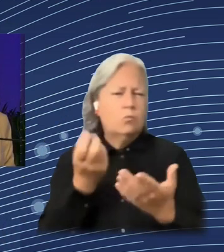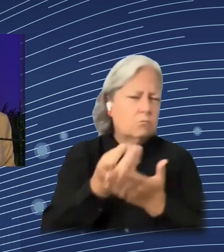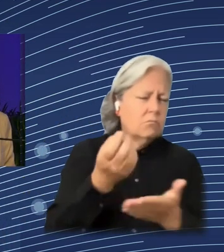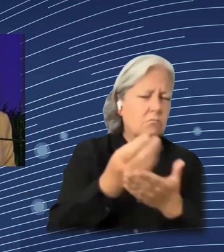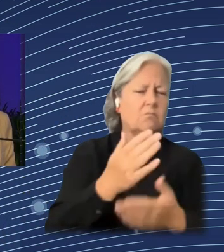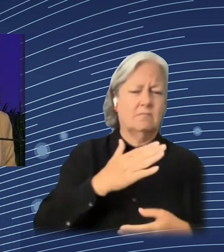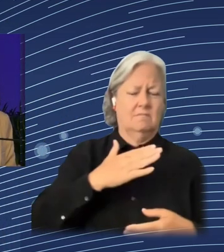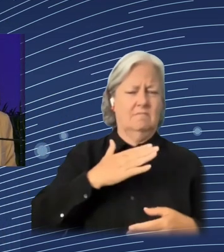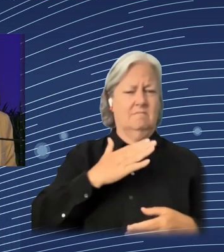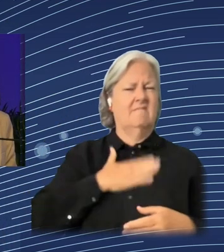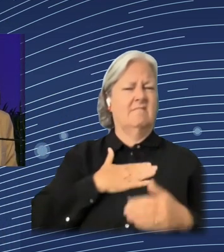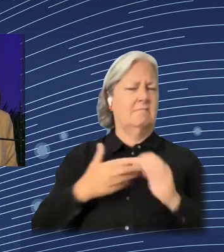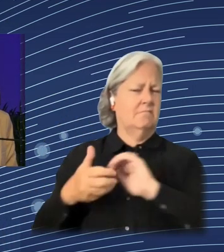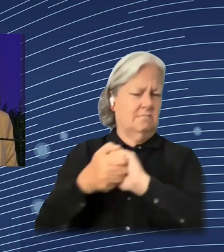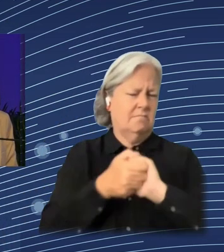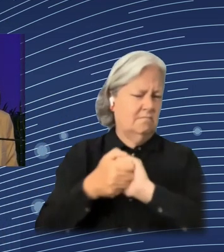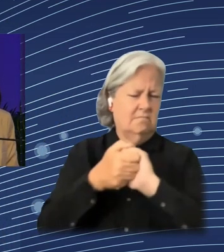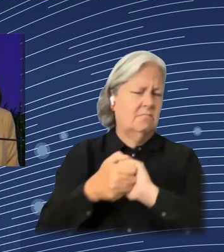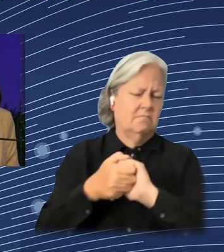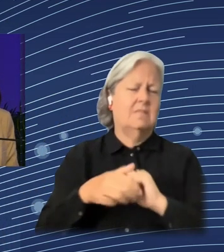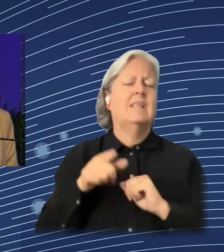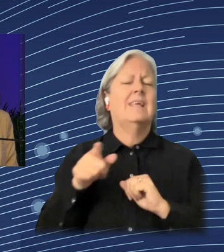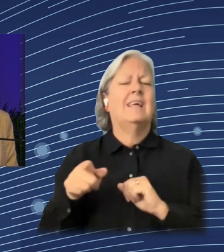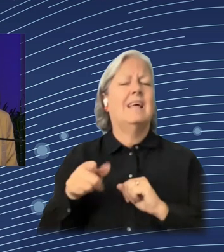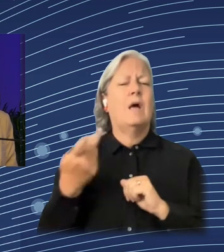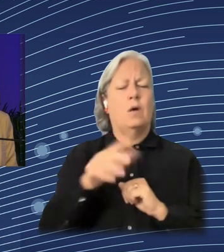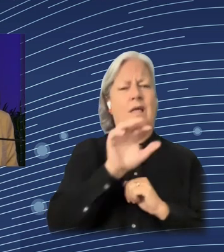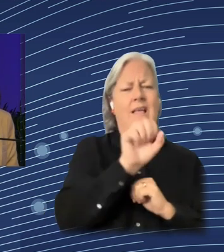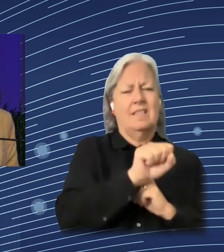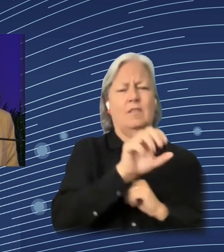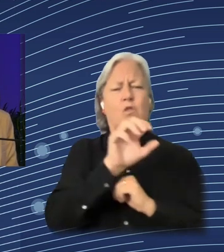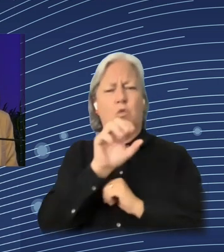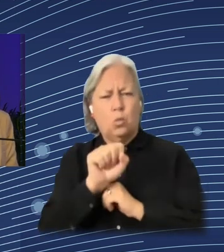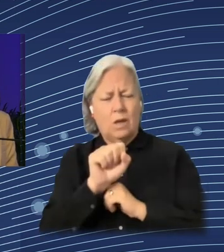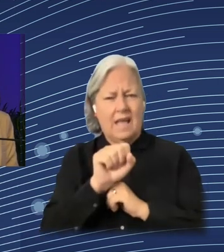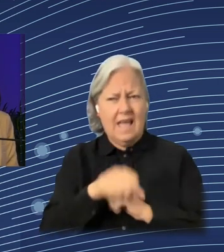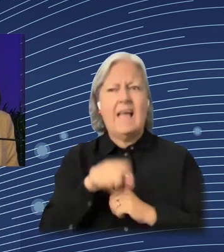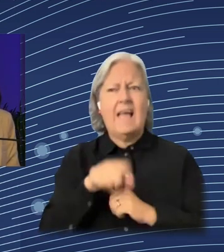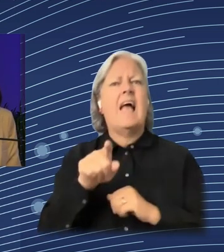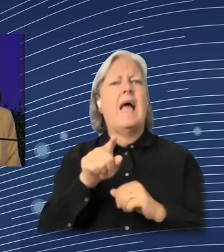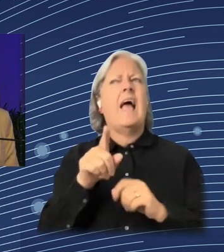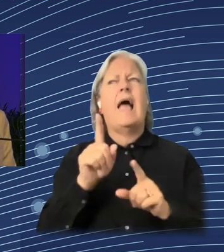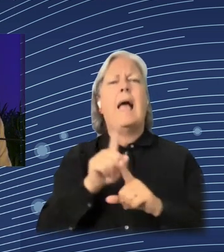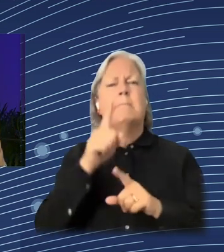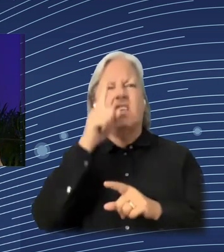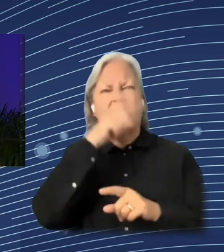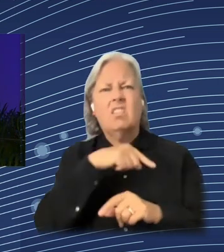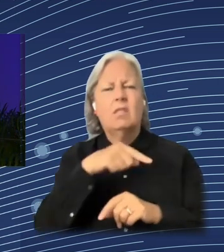with social security frauds through IT and AI-based systems.